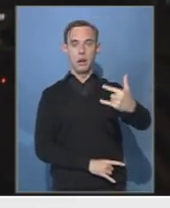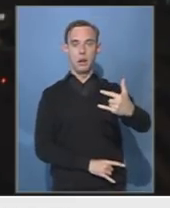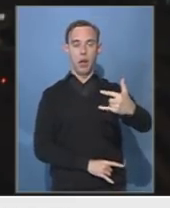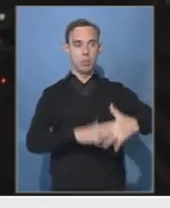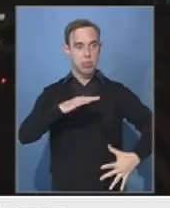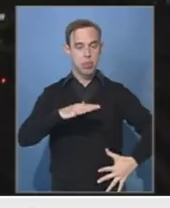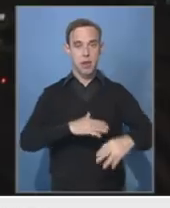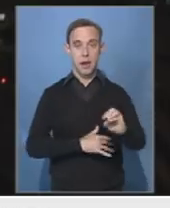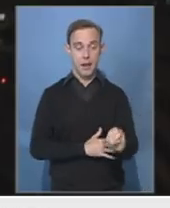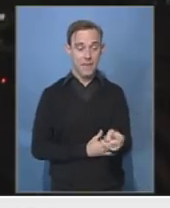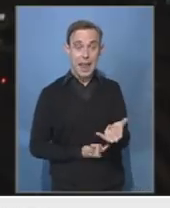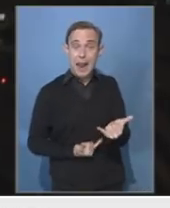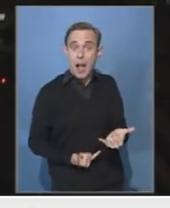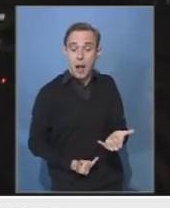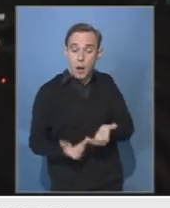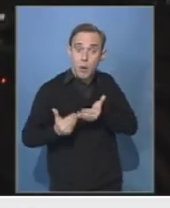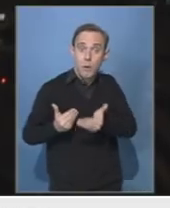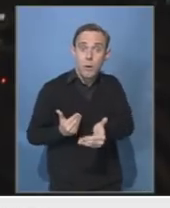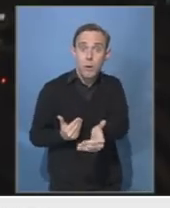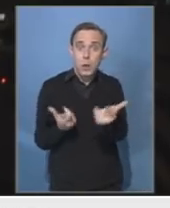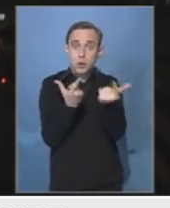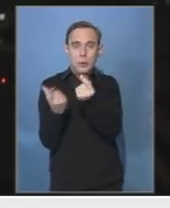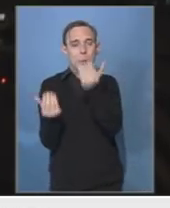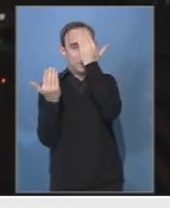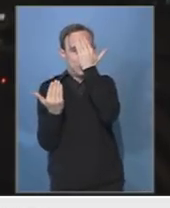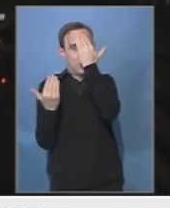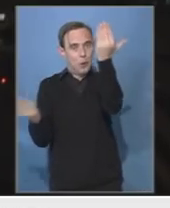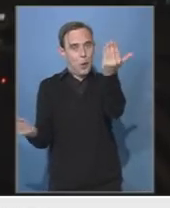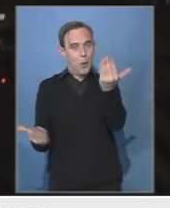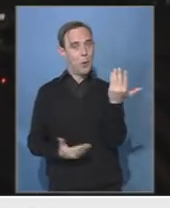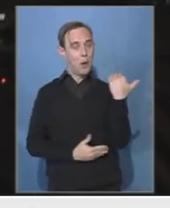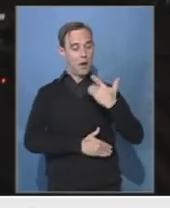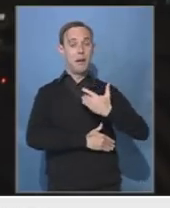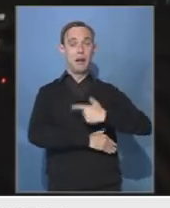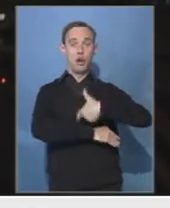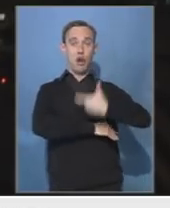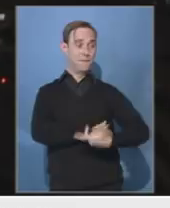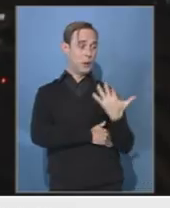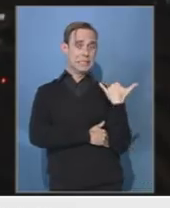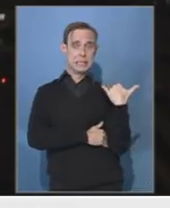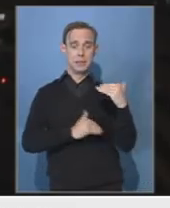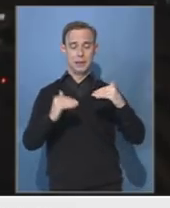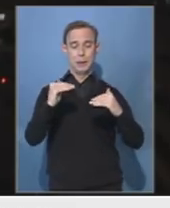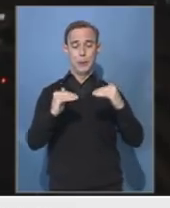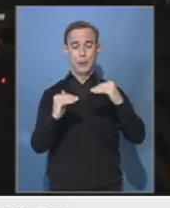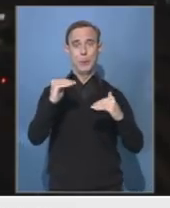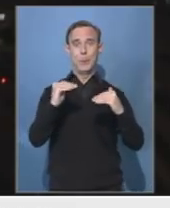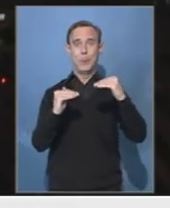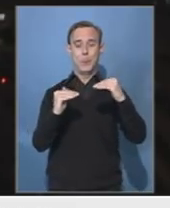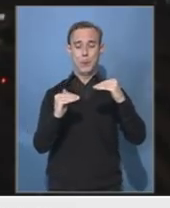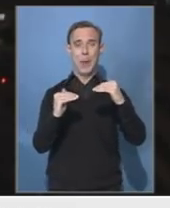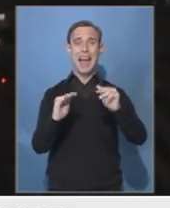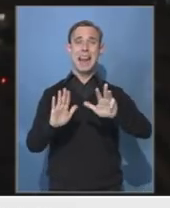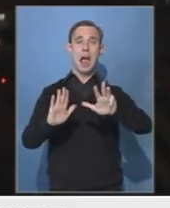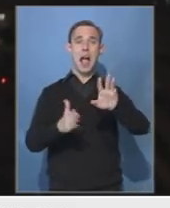position. And we know from Nasrec's time that certainly it was very close to 50-50. Now, I have no doubt that Cyril Ramaphosa has made some progress,